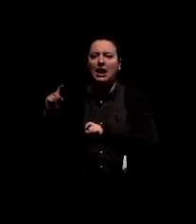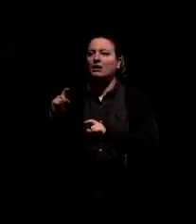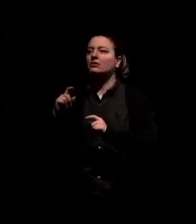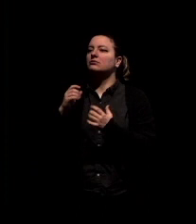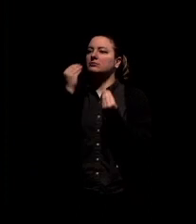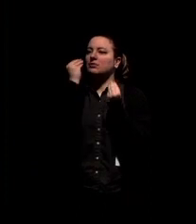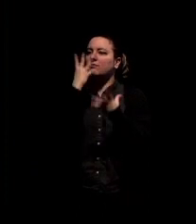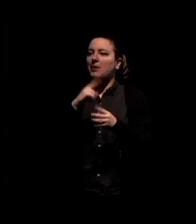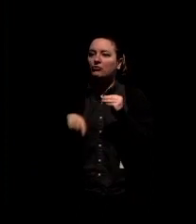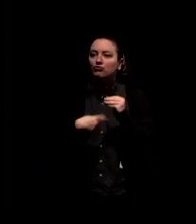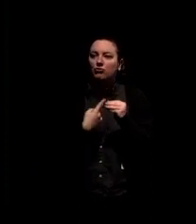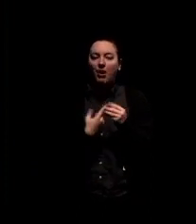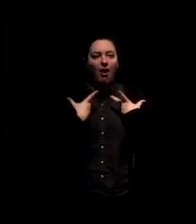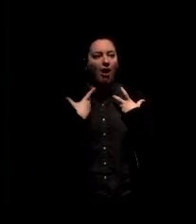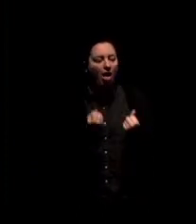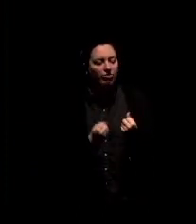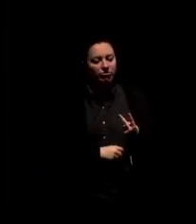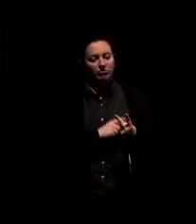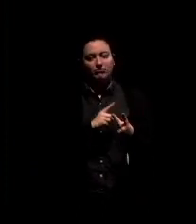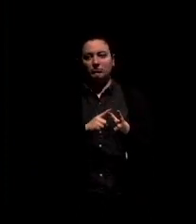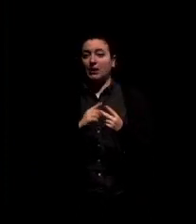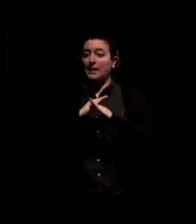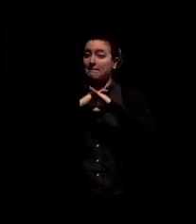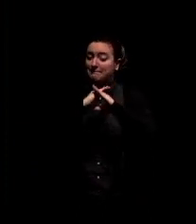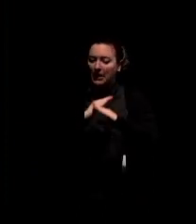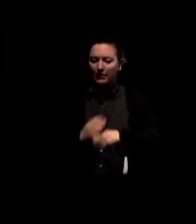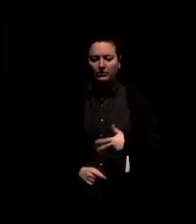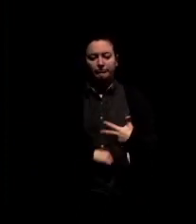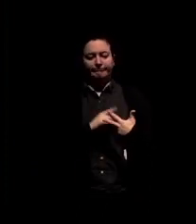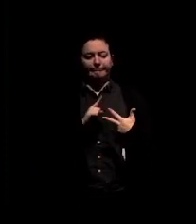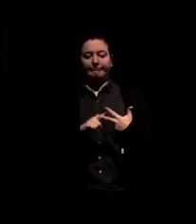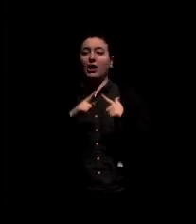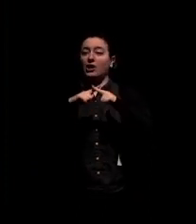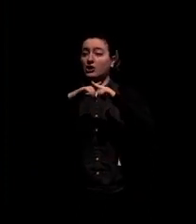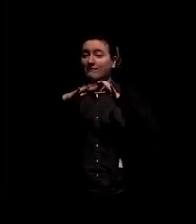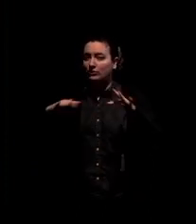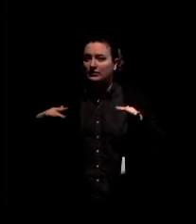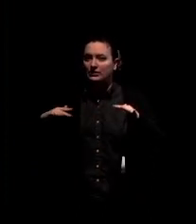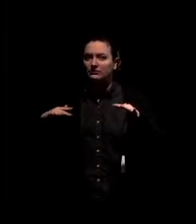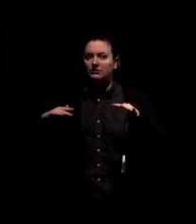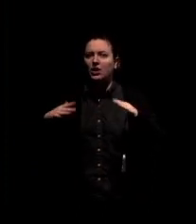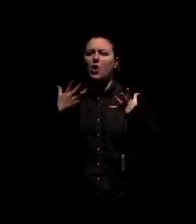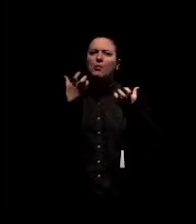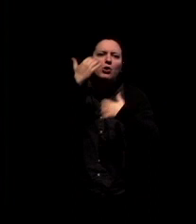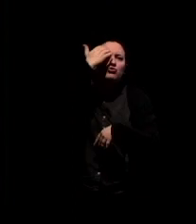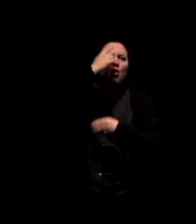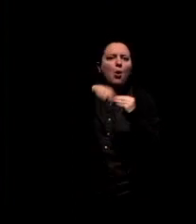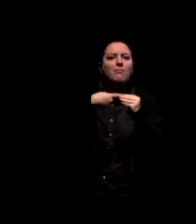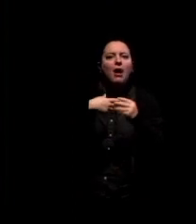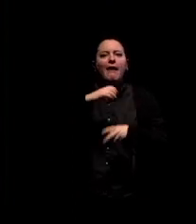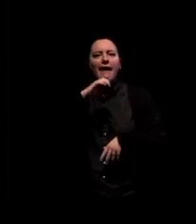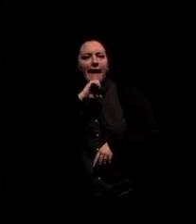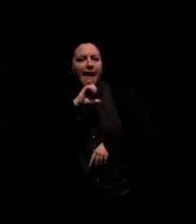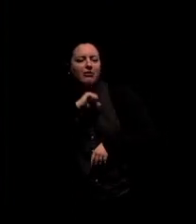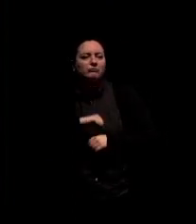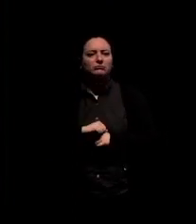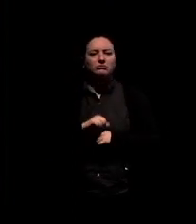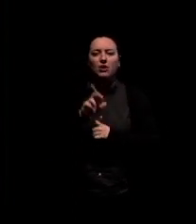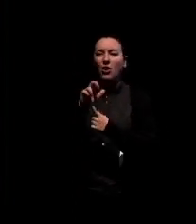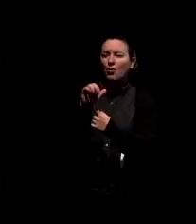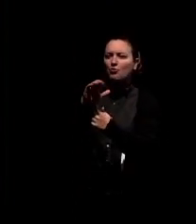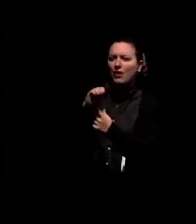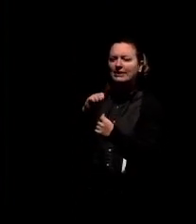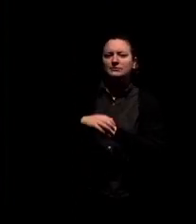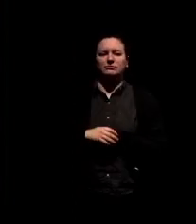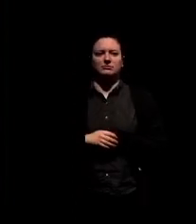and barriers to health in our community and the diversity within our community around age, race, gender, and so forth. So a